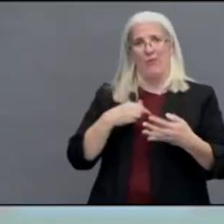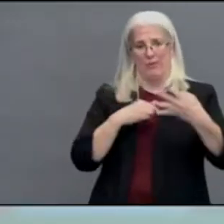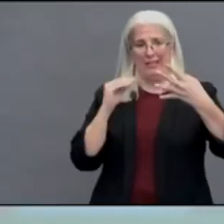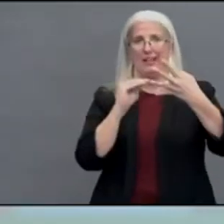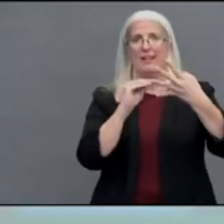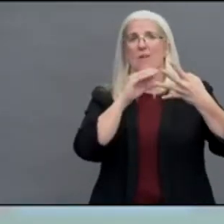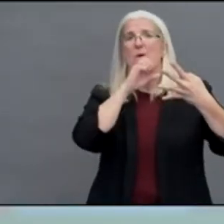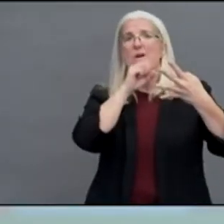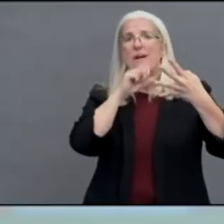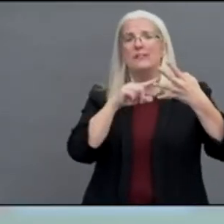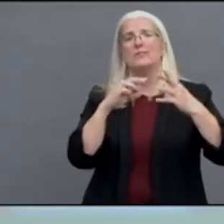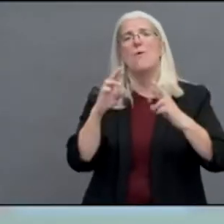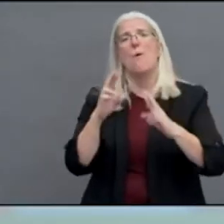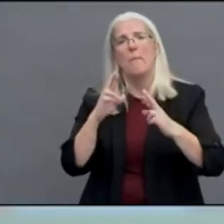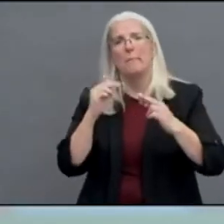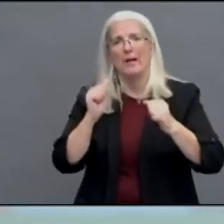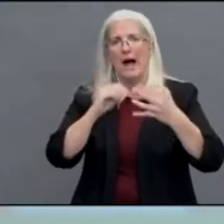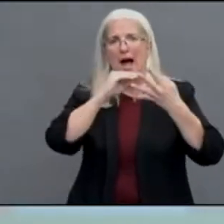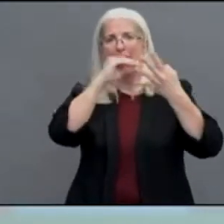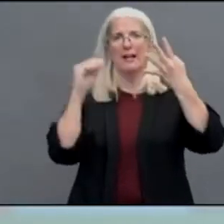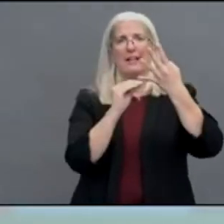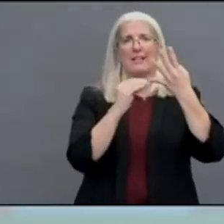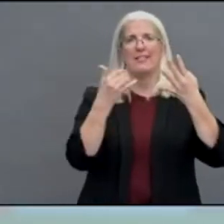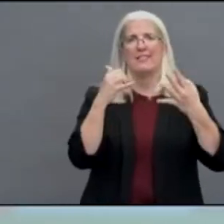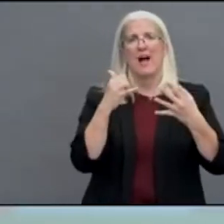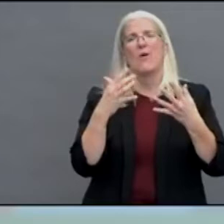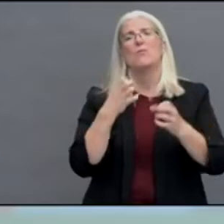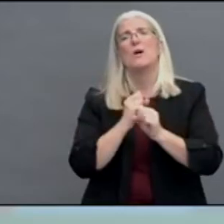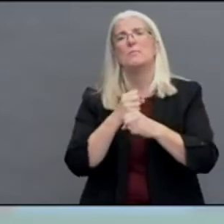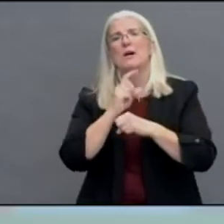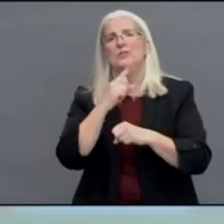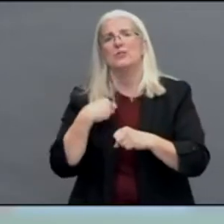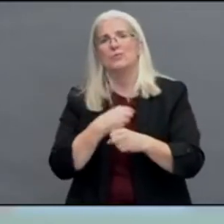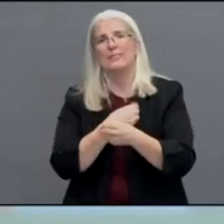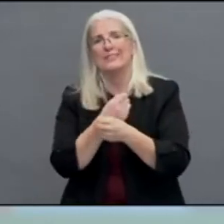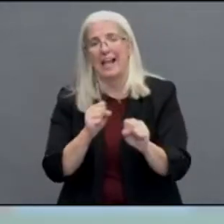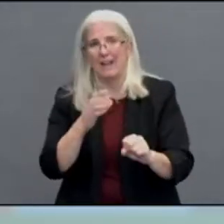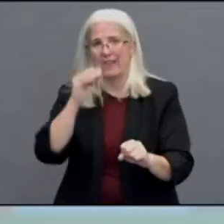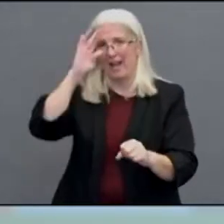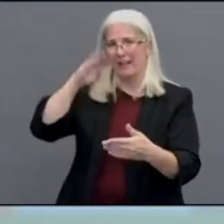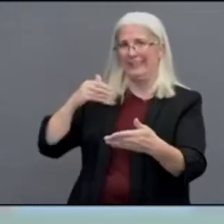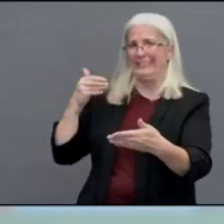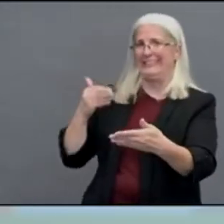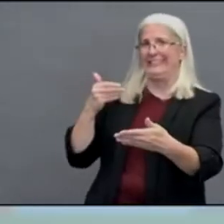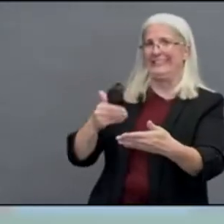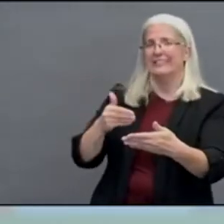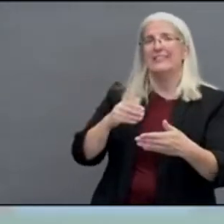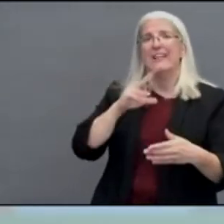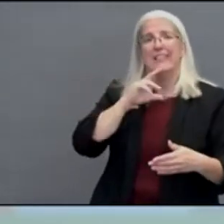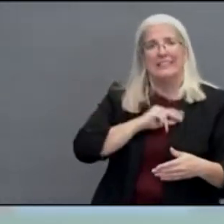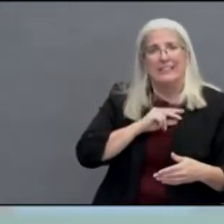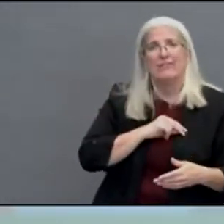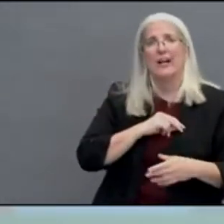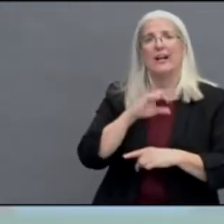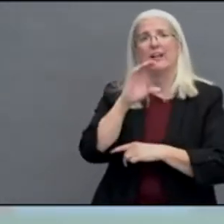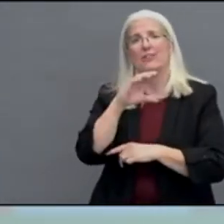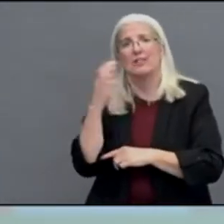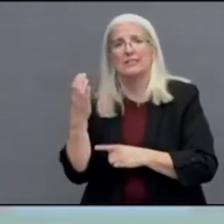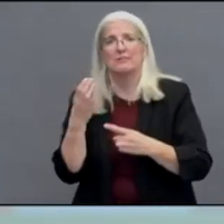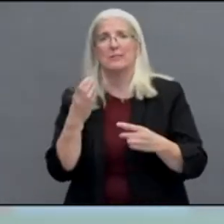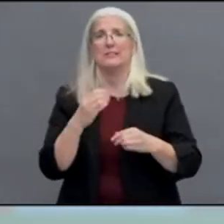to make sure that, the holidays are coming, right? And this is just an opportunity for us